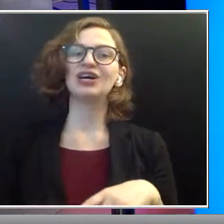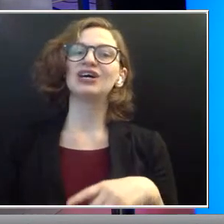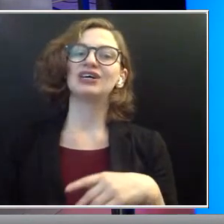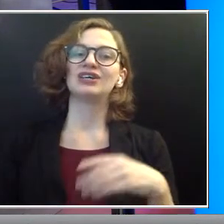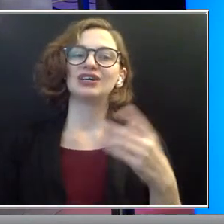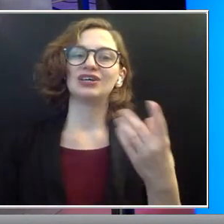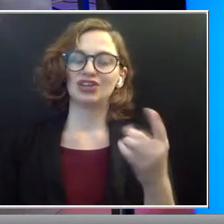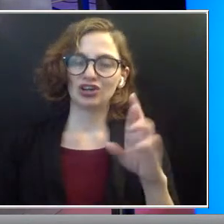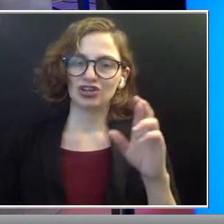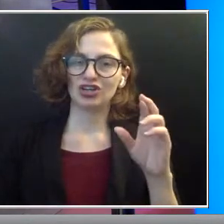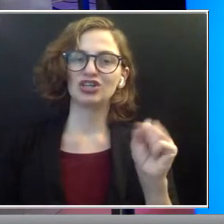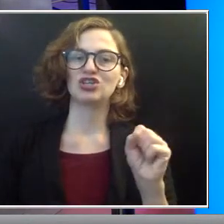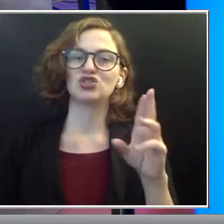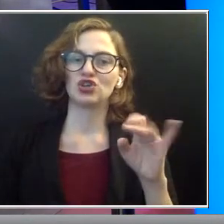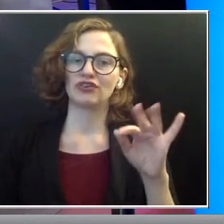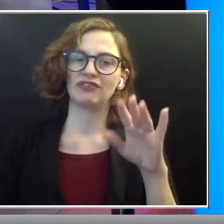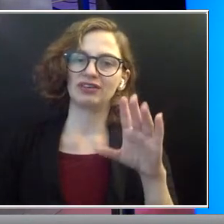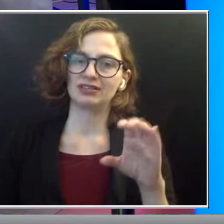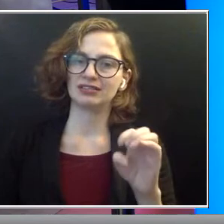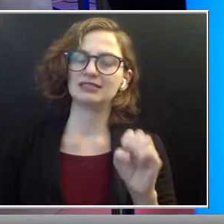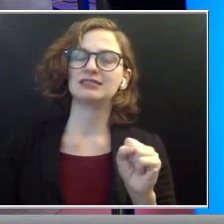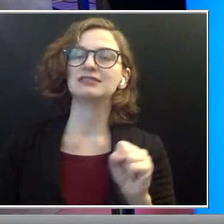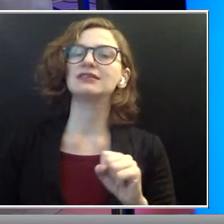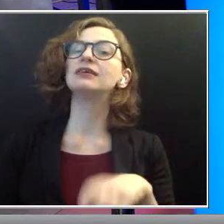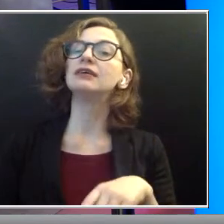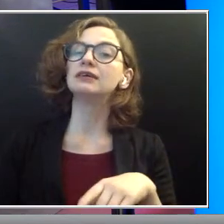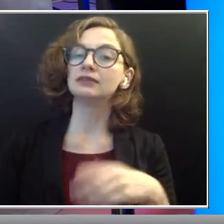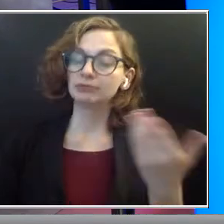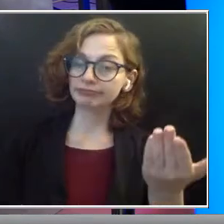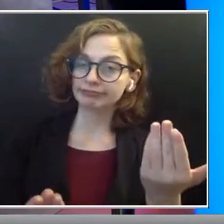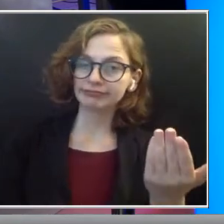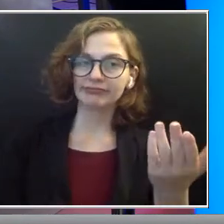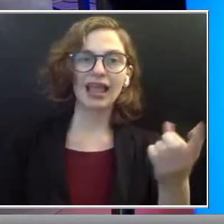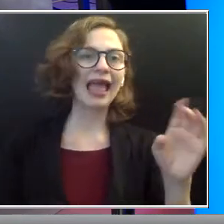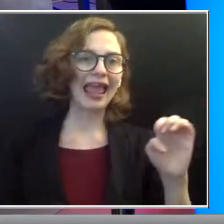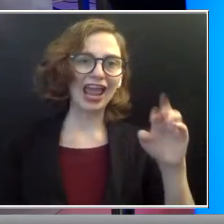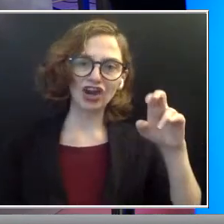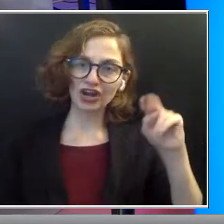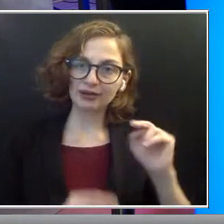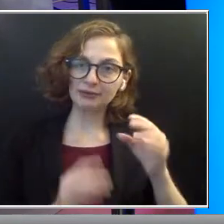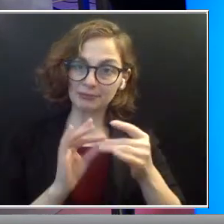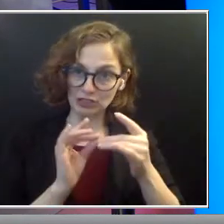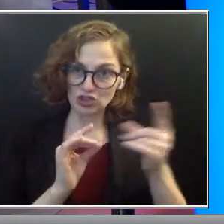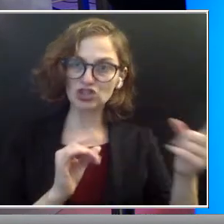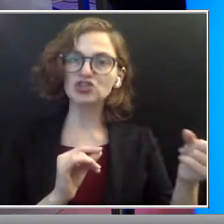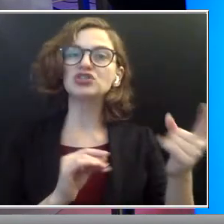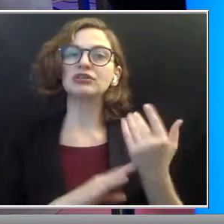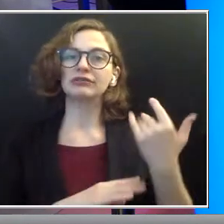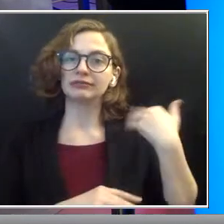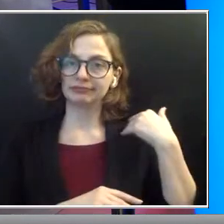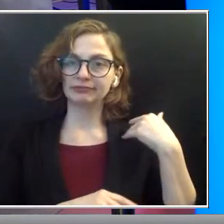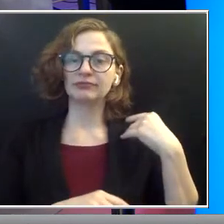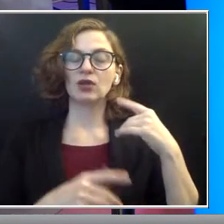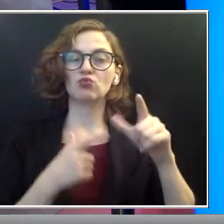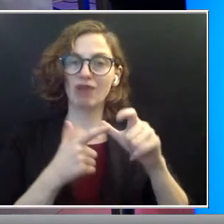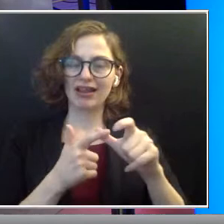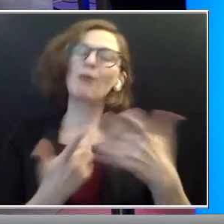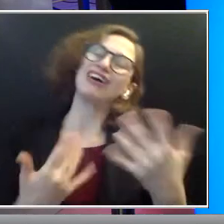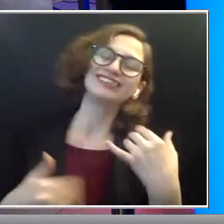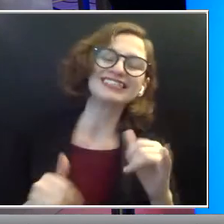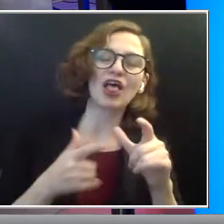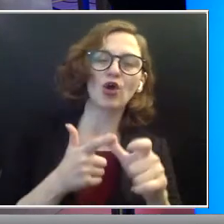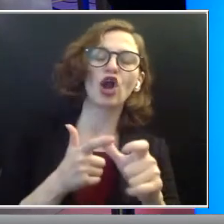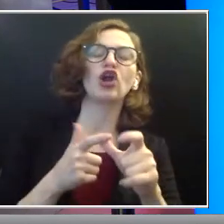Erin mentioned she used to be a runner, or she still is a runner now, but Erin was told to back off on exercising until her